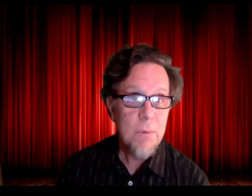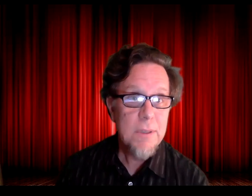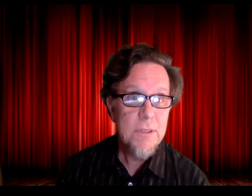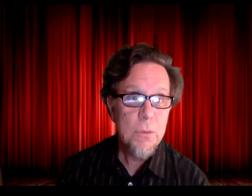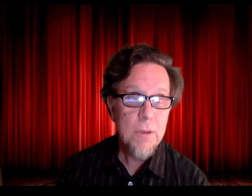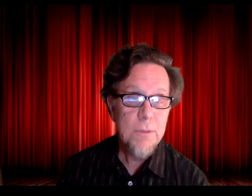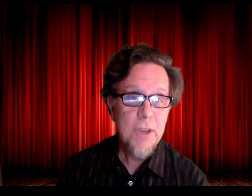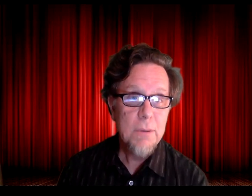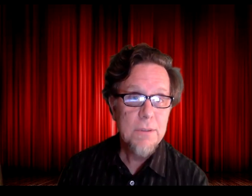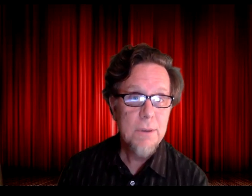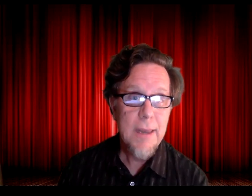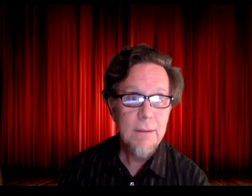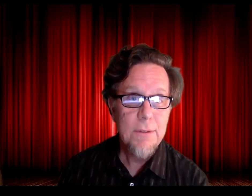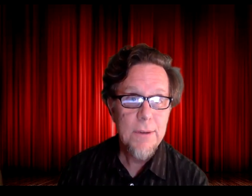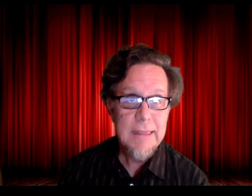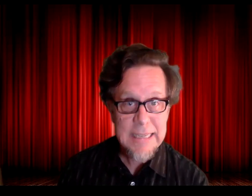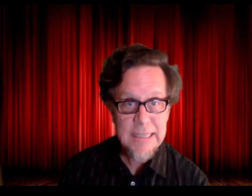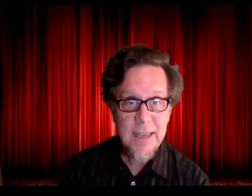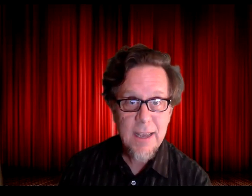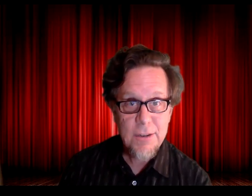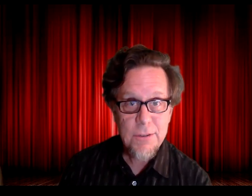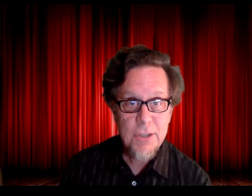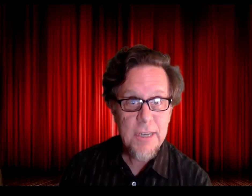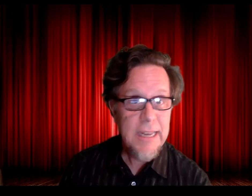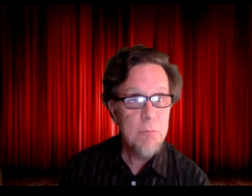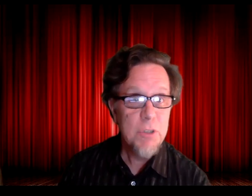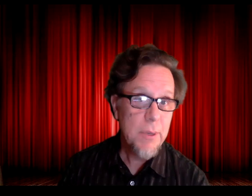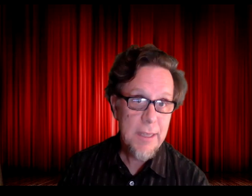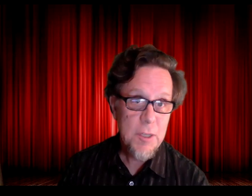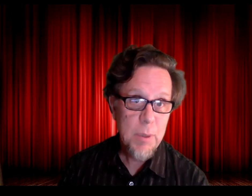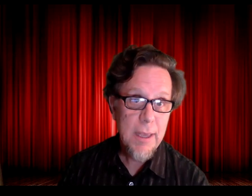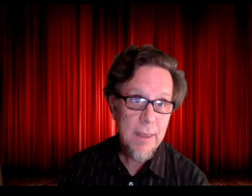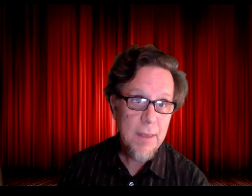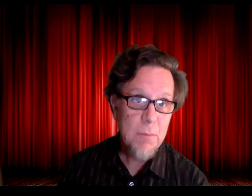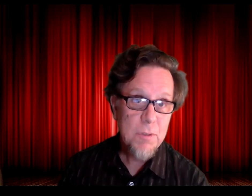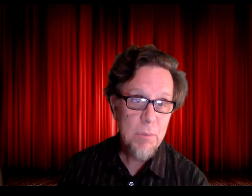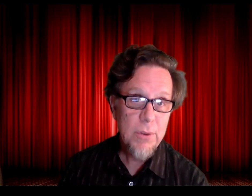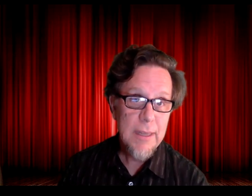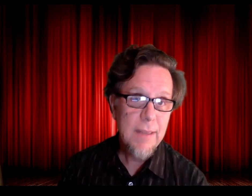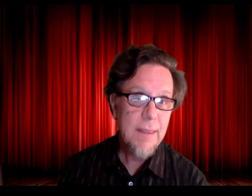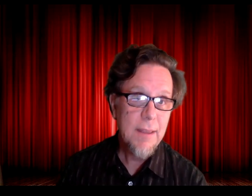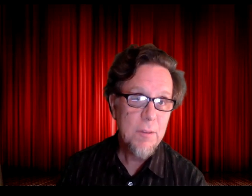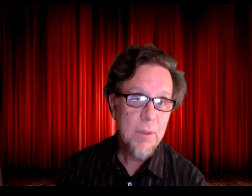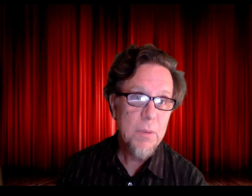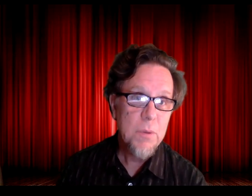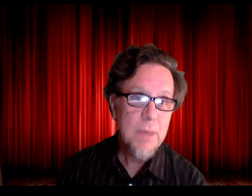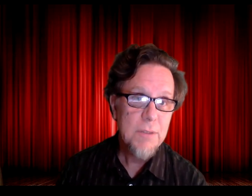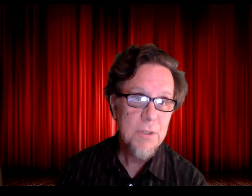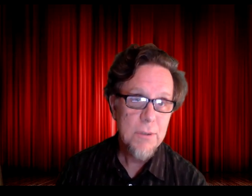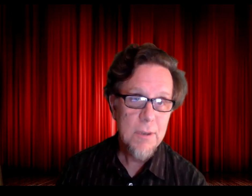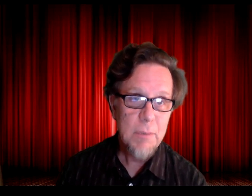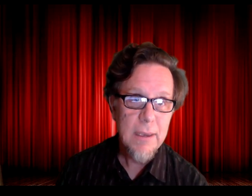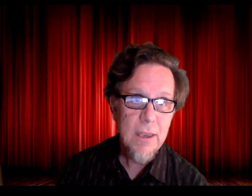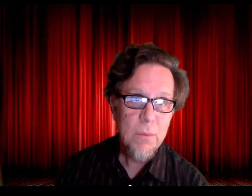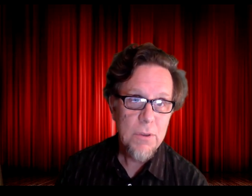And chat with us. You're welcome to chat with us right now during this introduction and in between each play. And then most importantly, at the end of the play, we'll have a